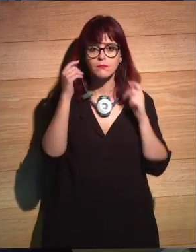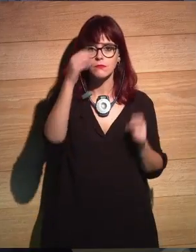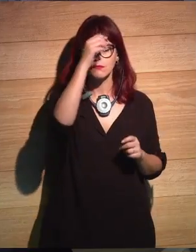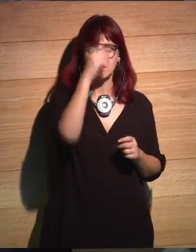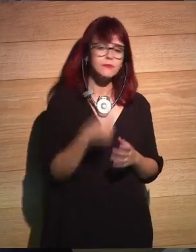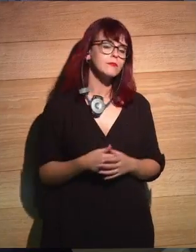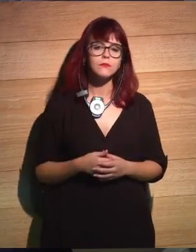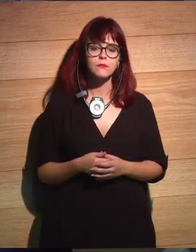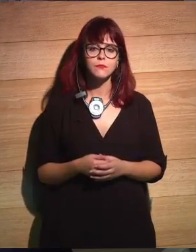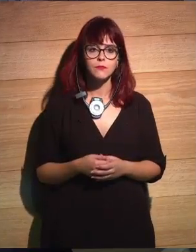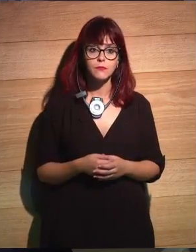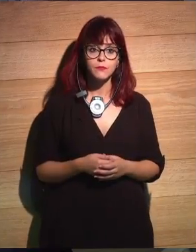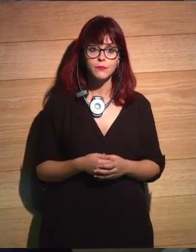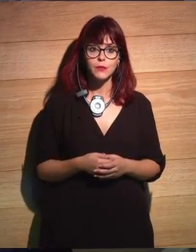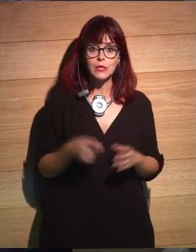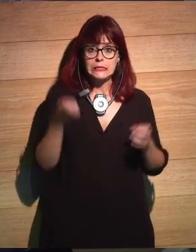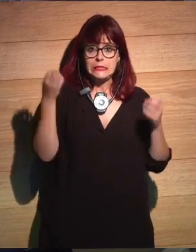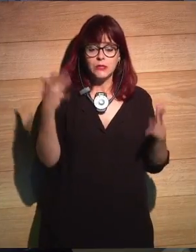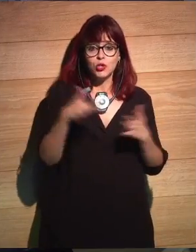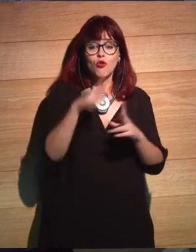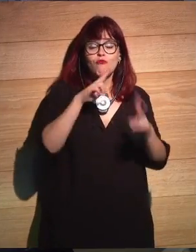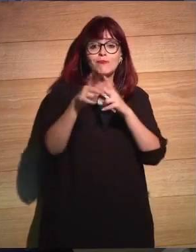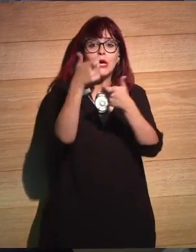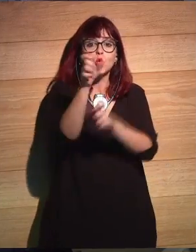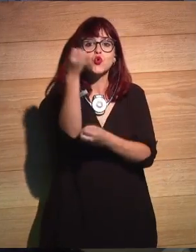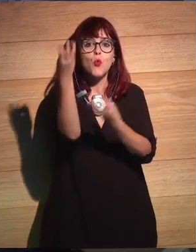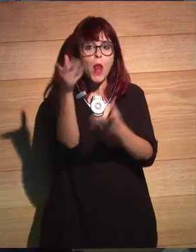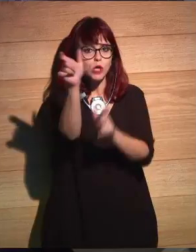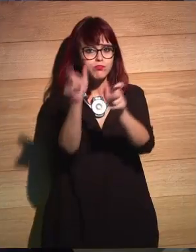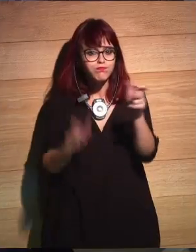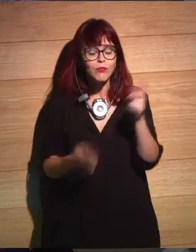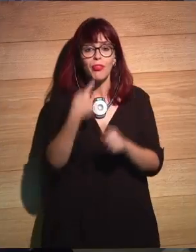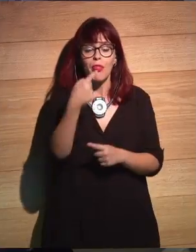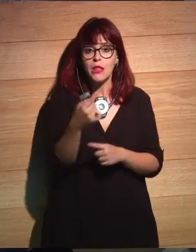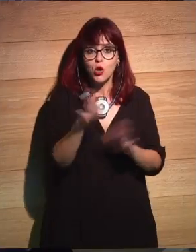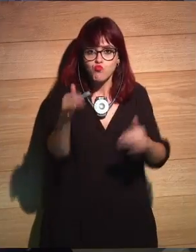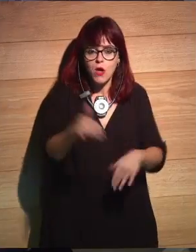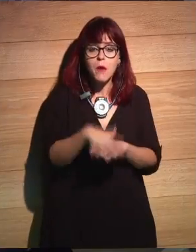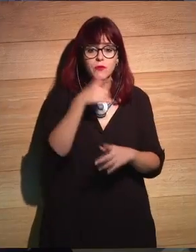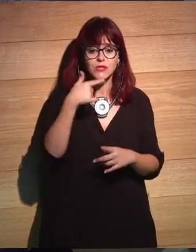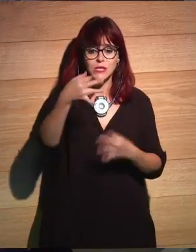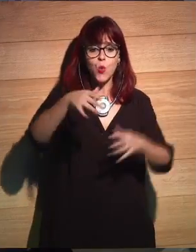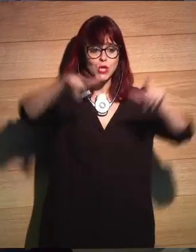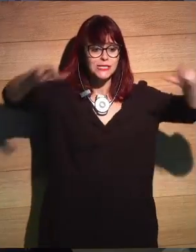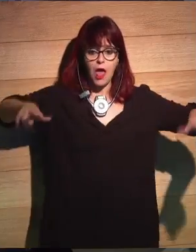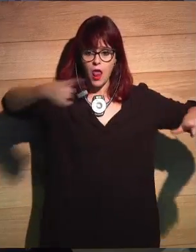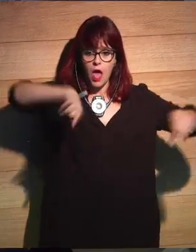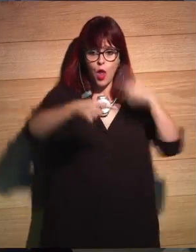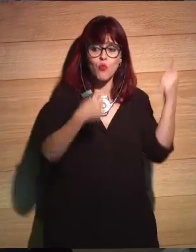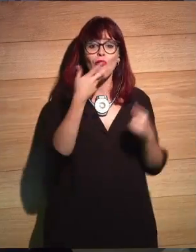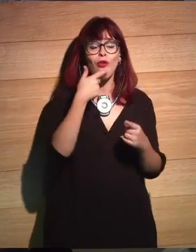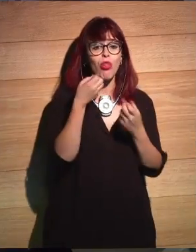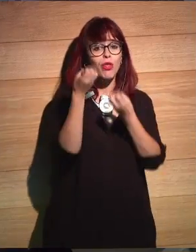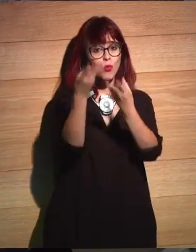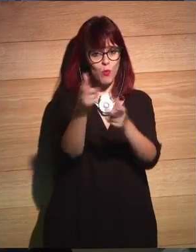I don't have the numbers to give you, but there are probably people in the room that has these numbers. But